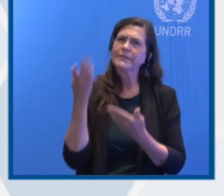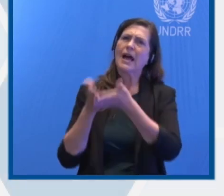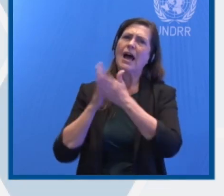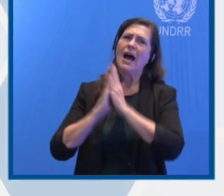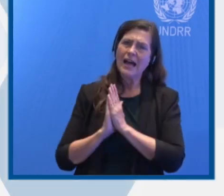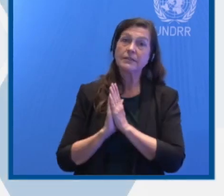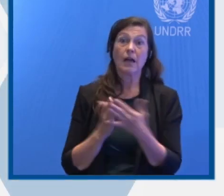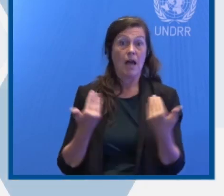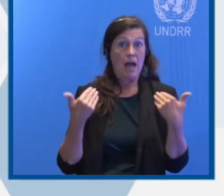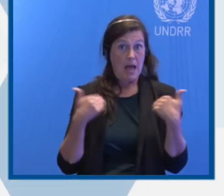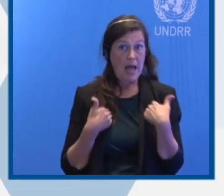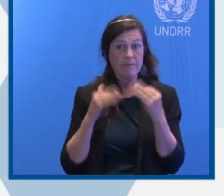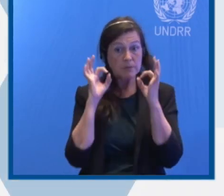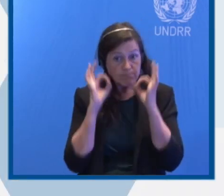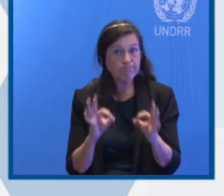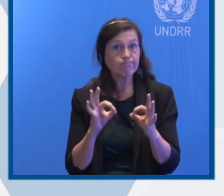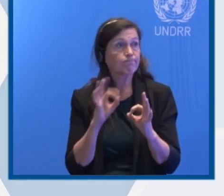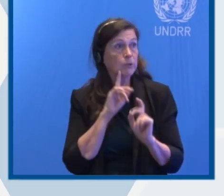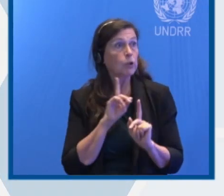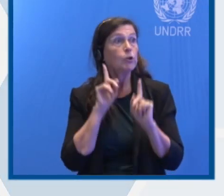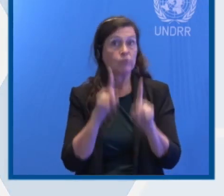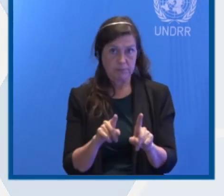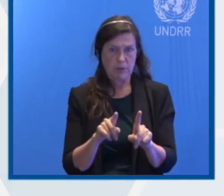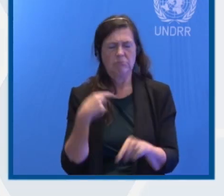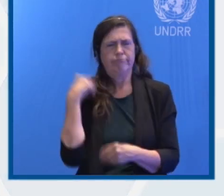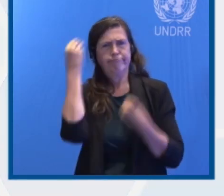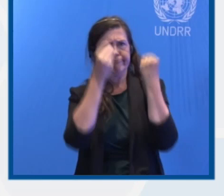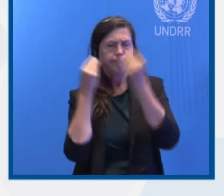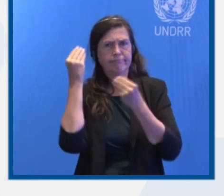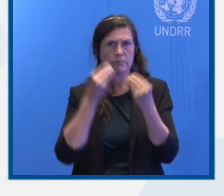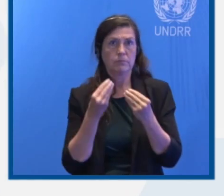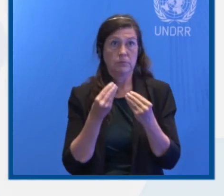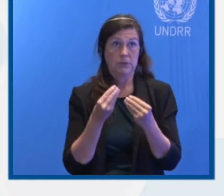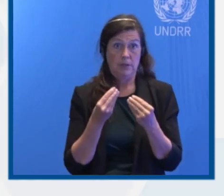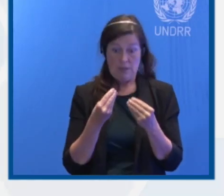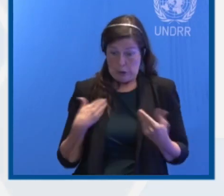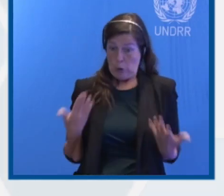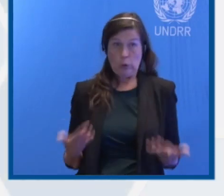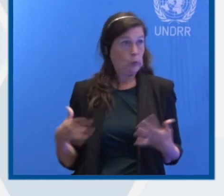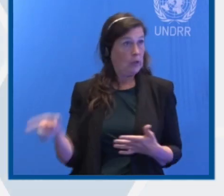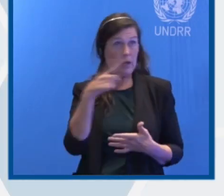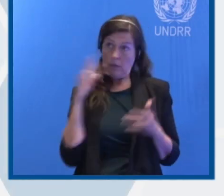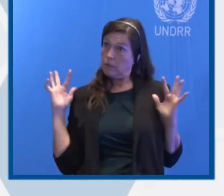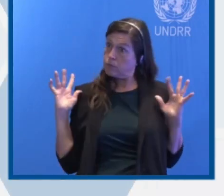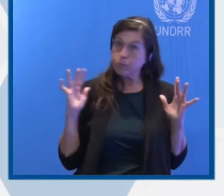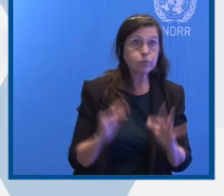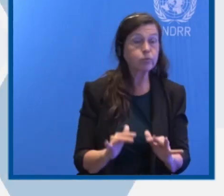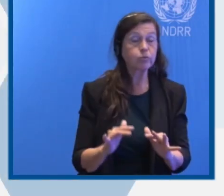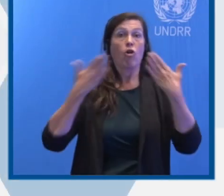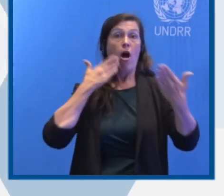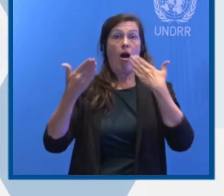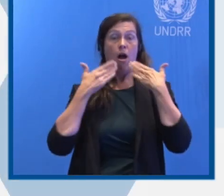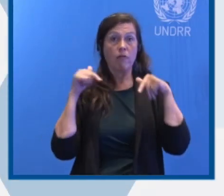been adequate response. And I was thinking to myself, I said, well, we wouldn't be here today and have this conference if there